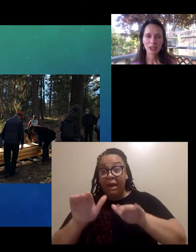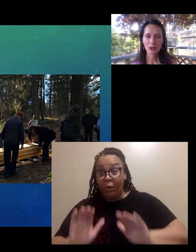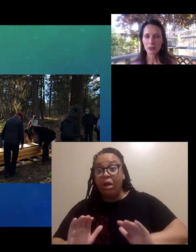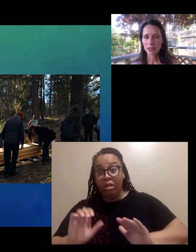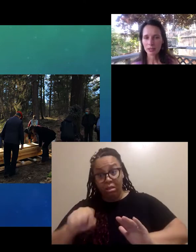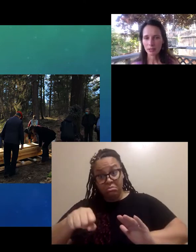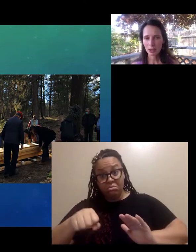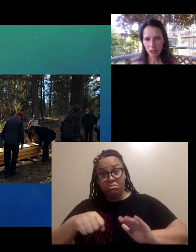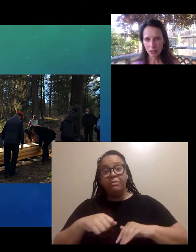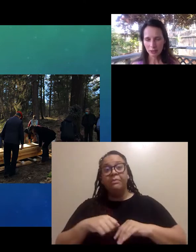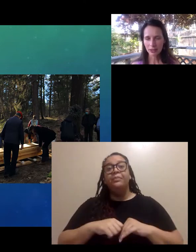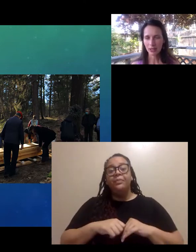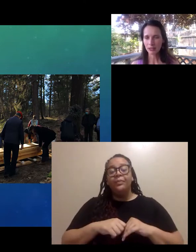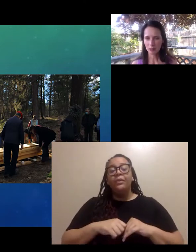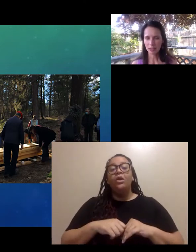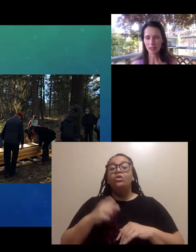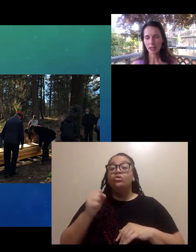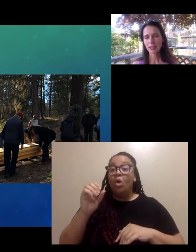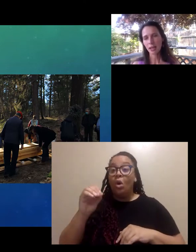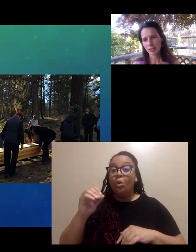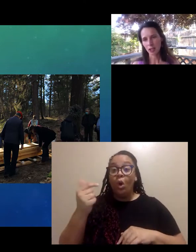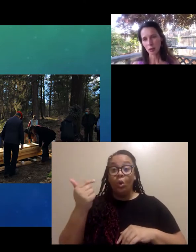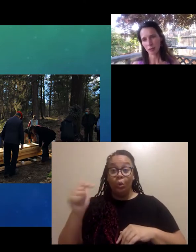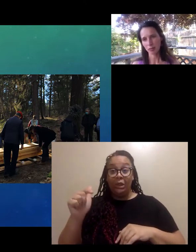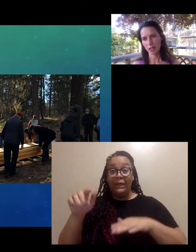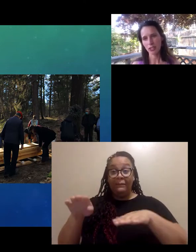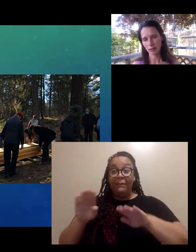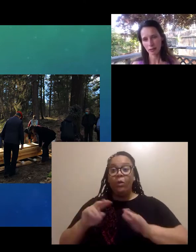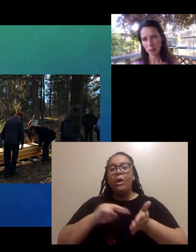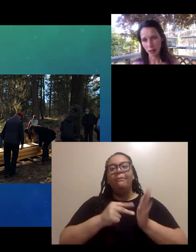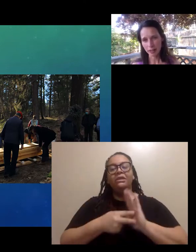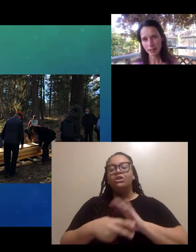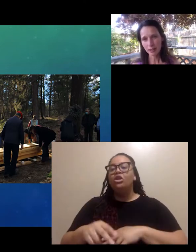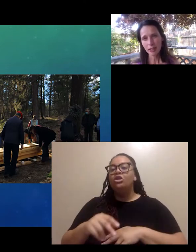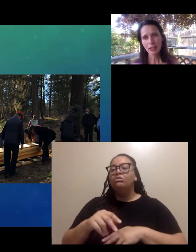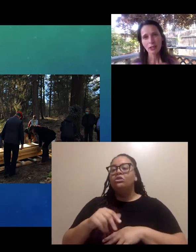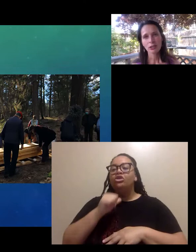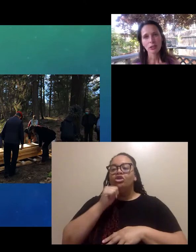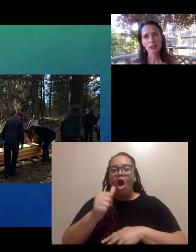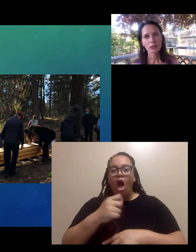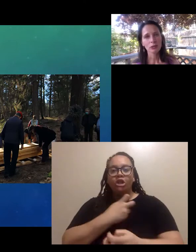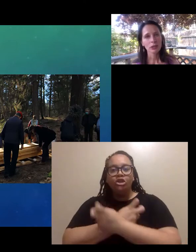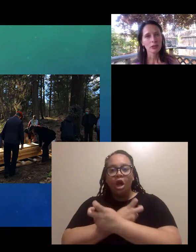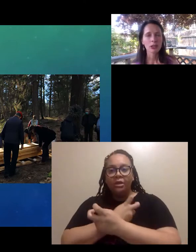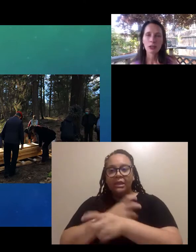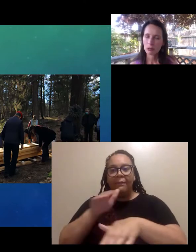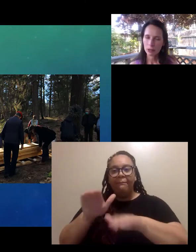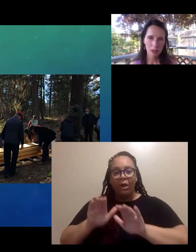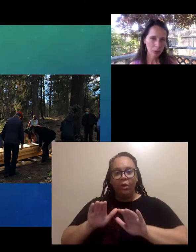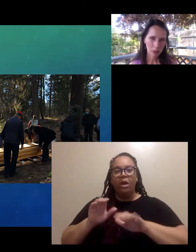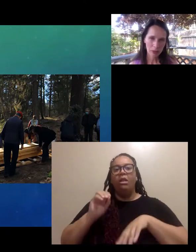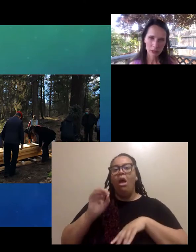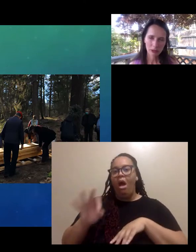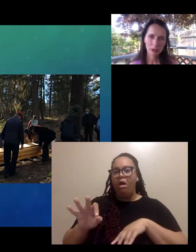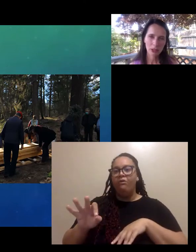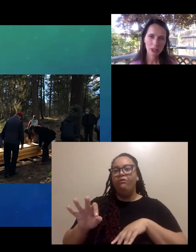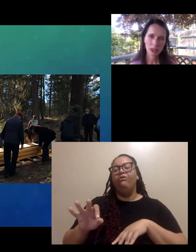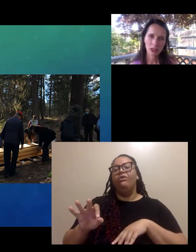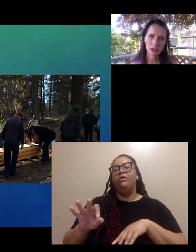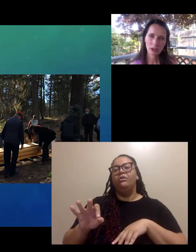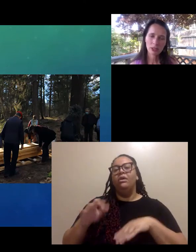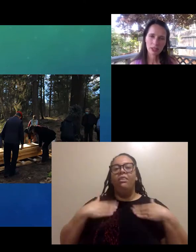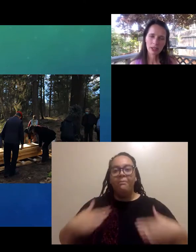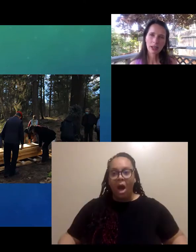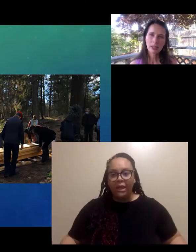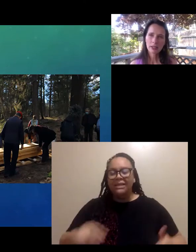So green burial also means non-toxic preparation of the body. So no embalming fluids